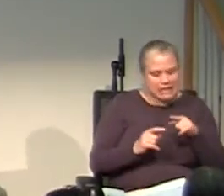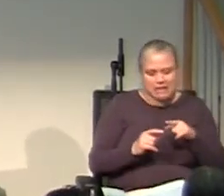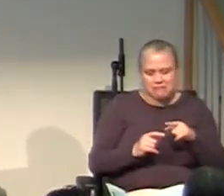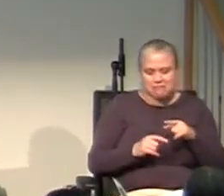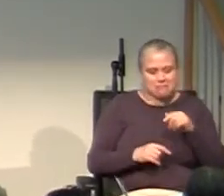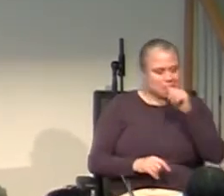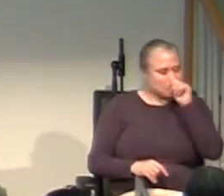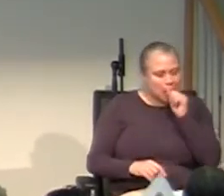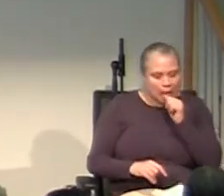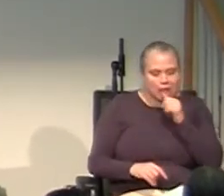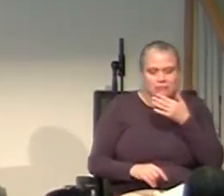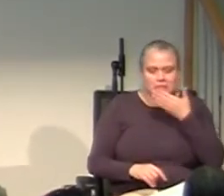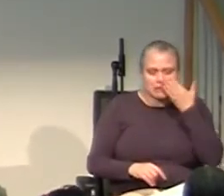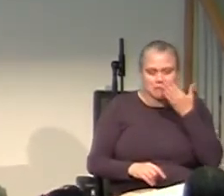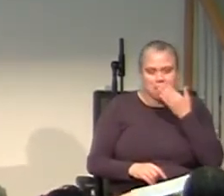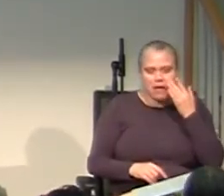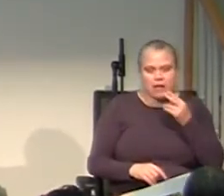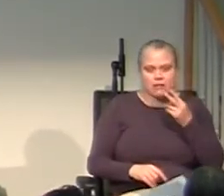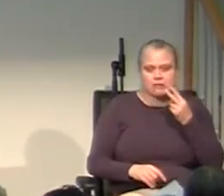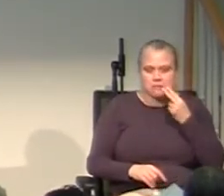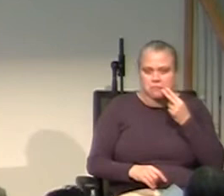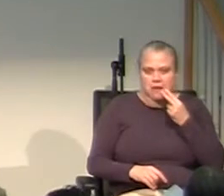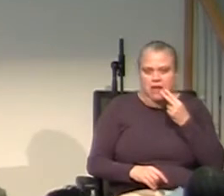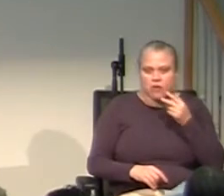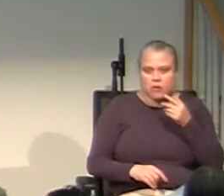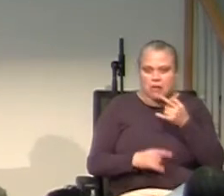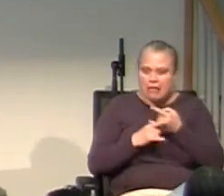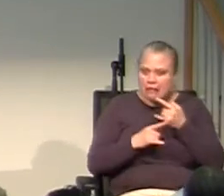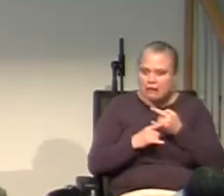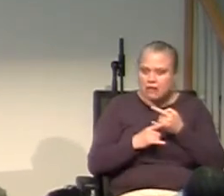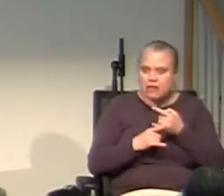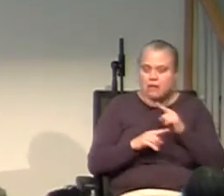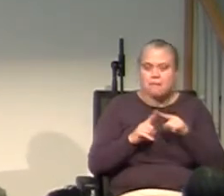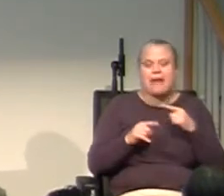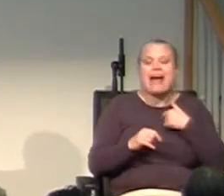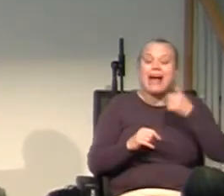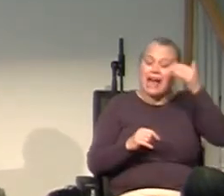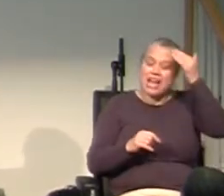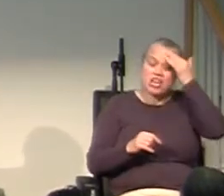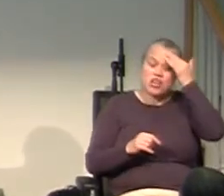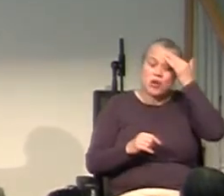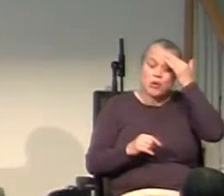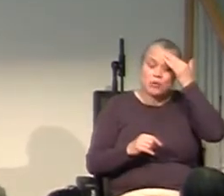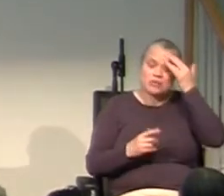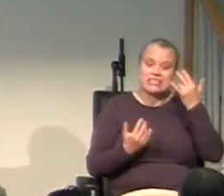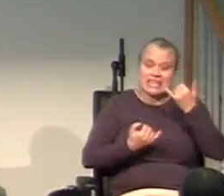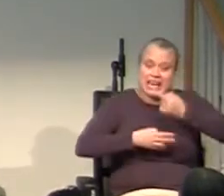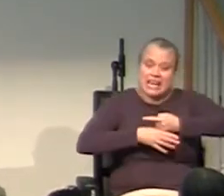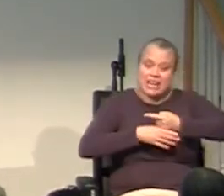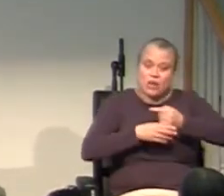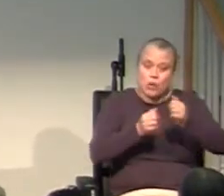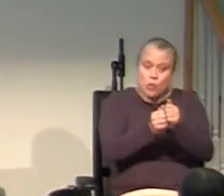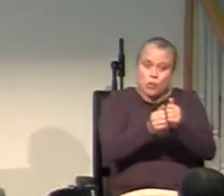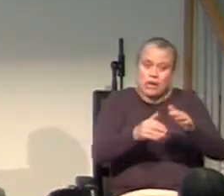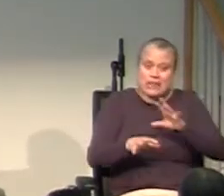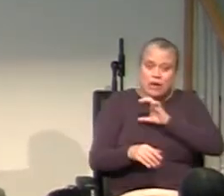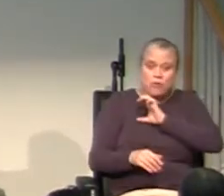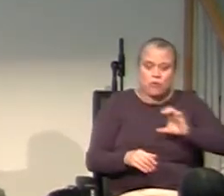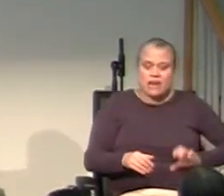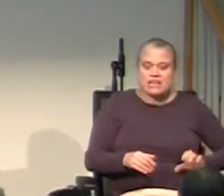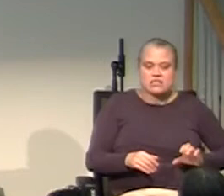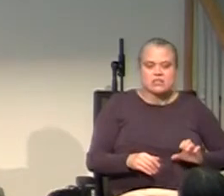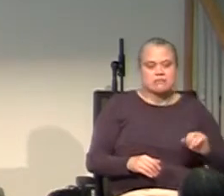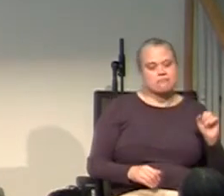it. But I know that if I turn away from Christ, I would go right back to those evil habits. Peter tells us, what does he